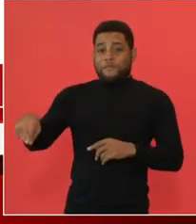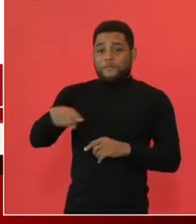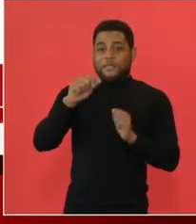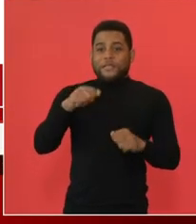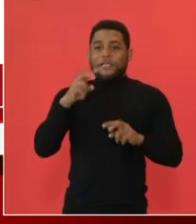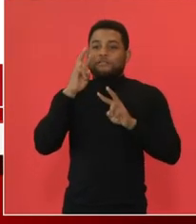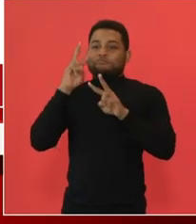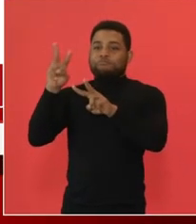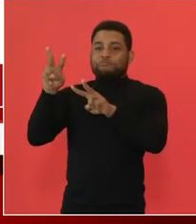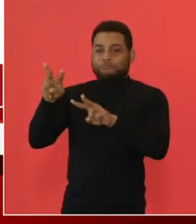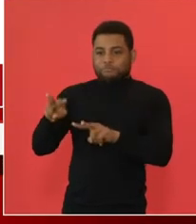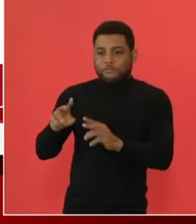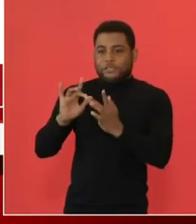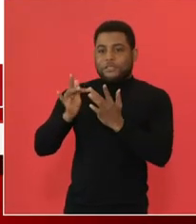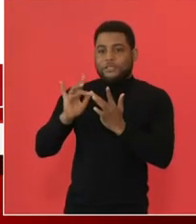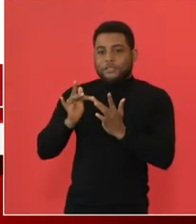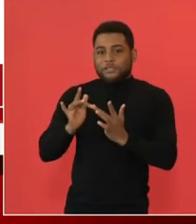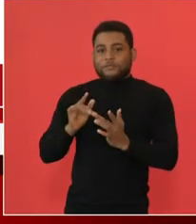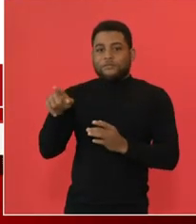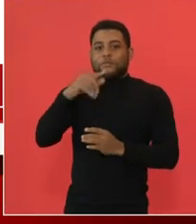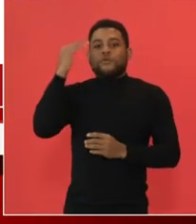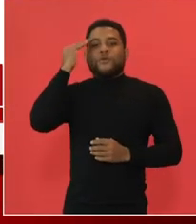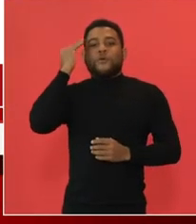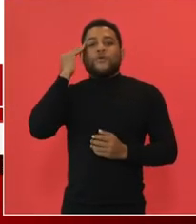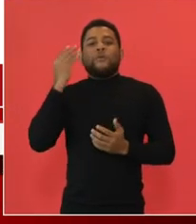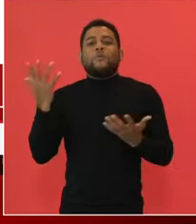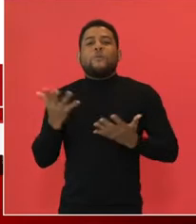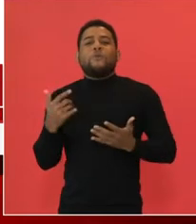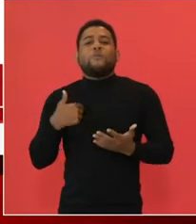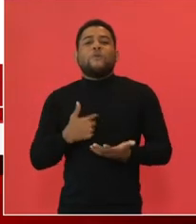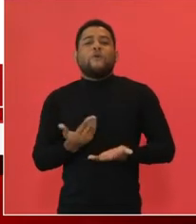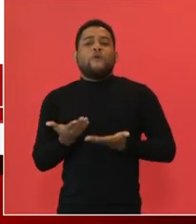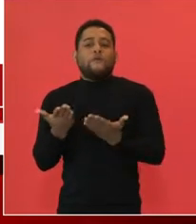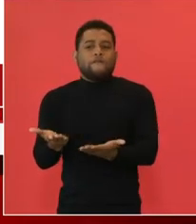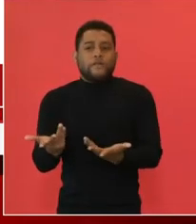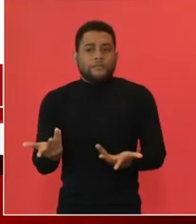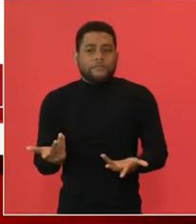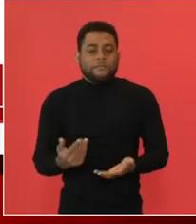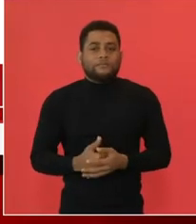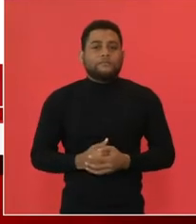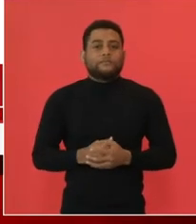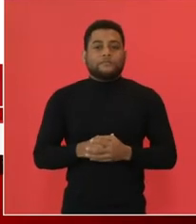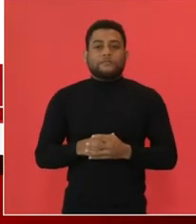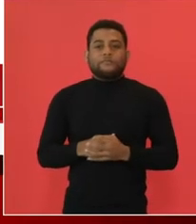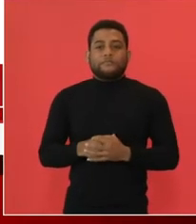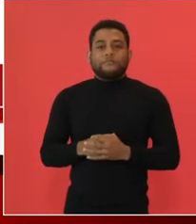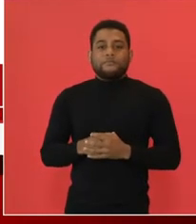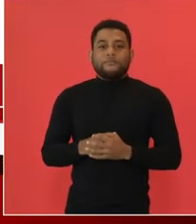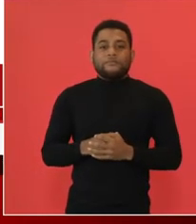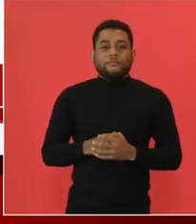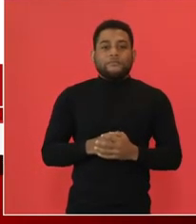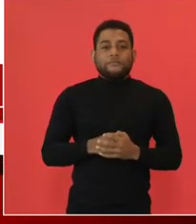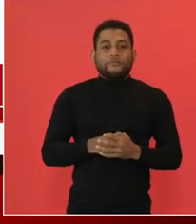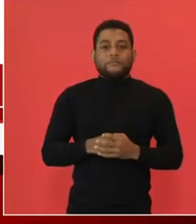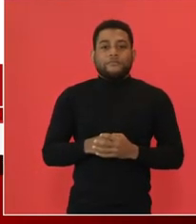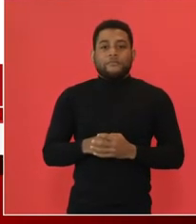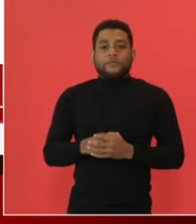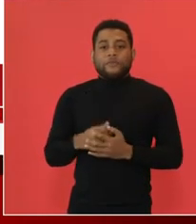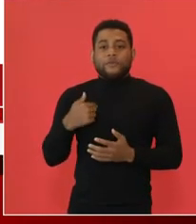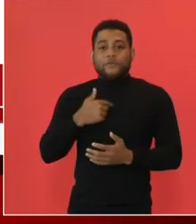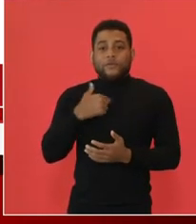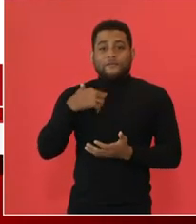sure they know exactly what's in person. What we also know and have learned a lot, and we